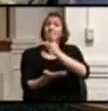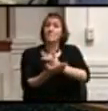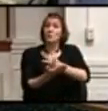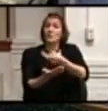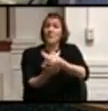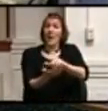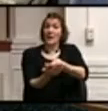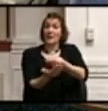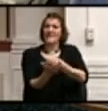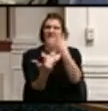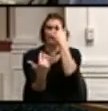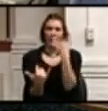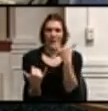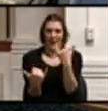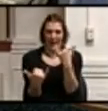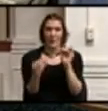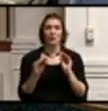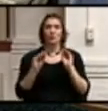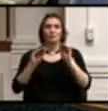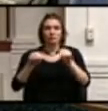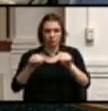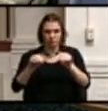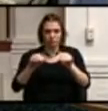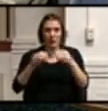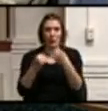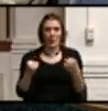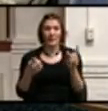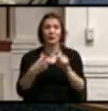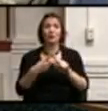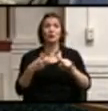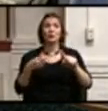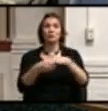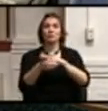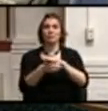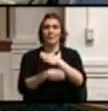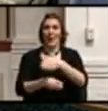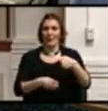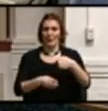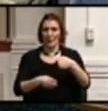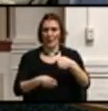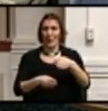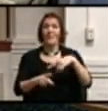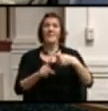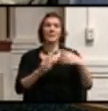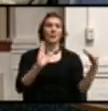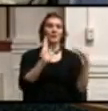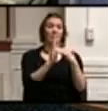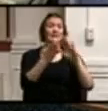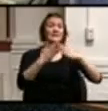spending in the interim, and then included an article on the warning to